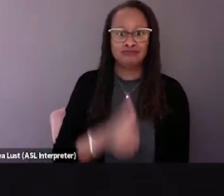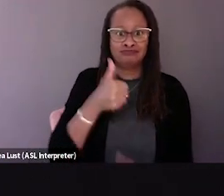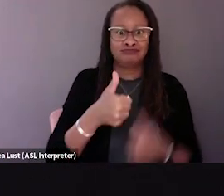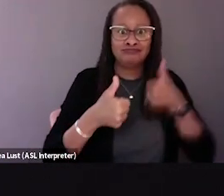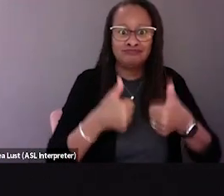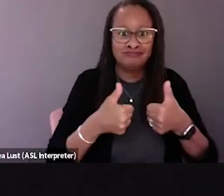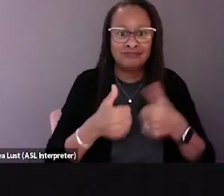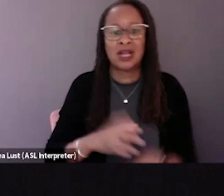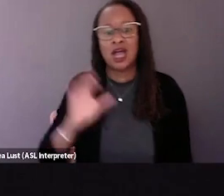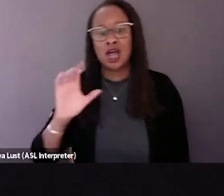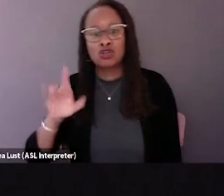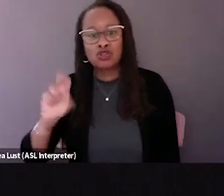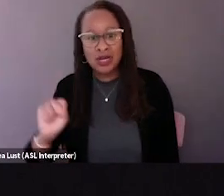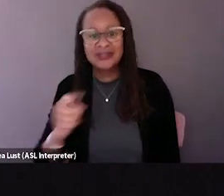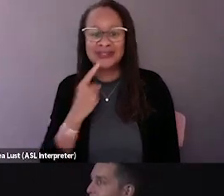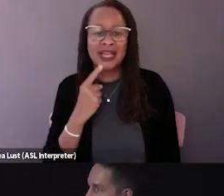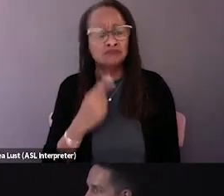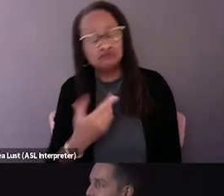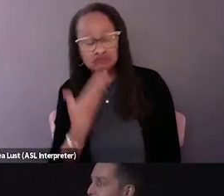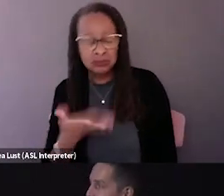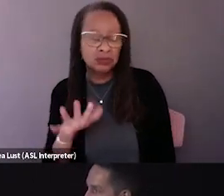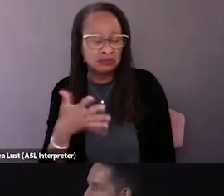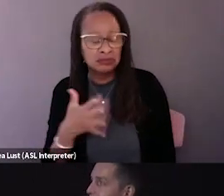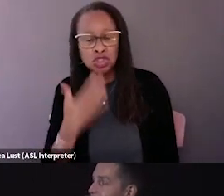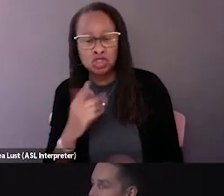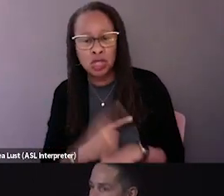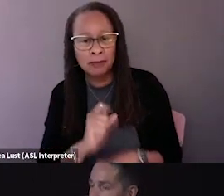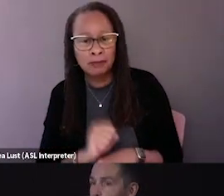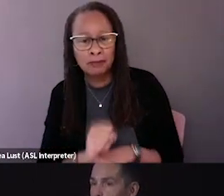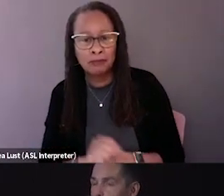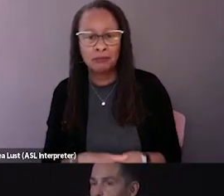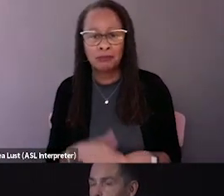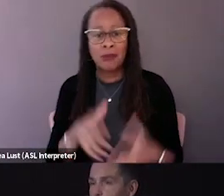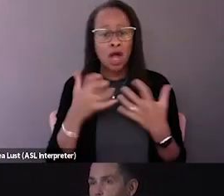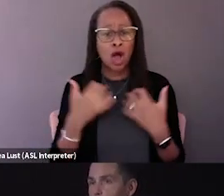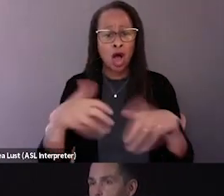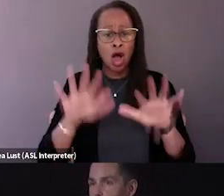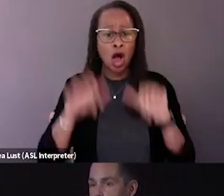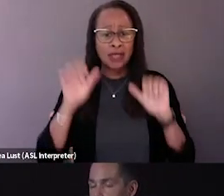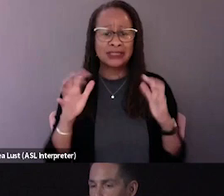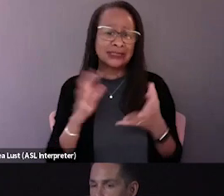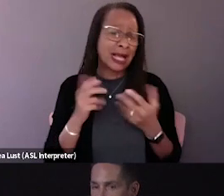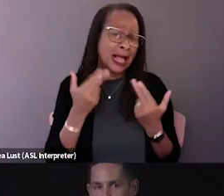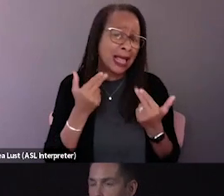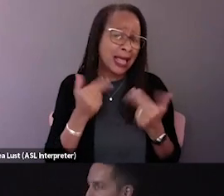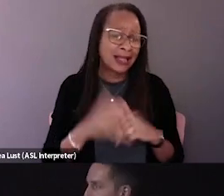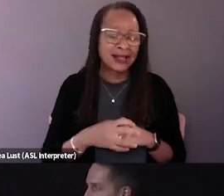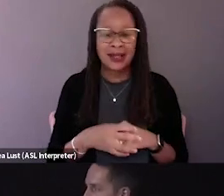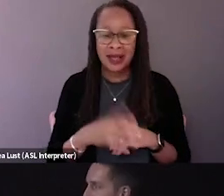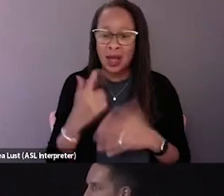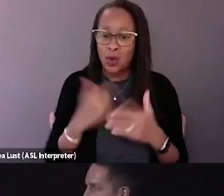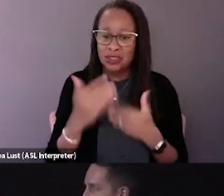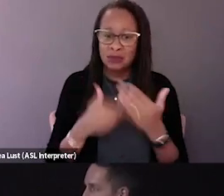said, I did a decent job. Decent job. Okay. And I'm just curious, what's the process of someone in